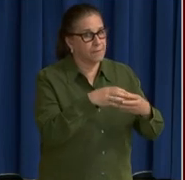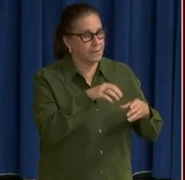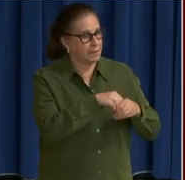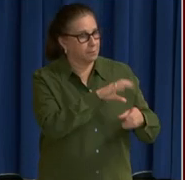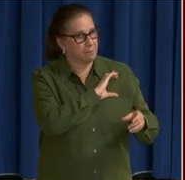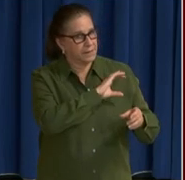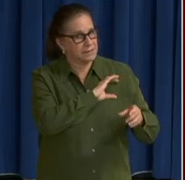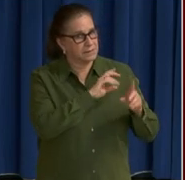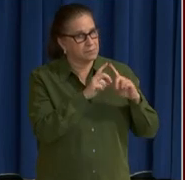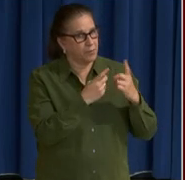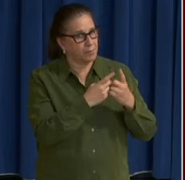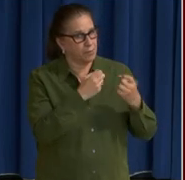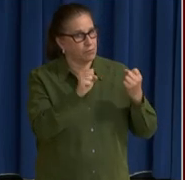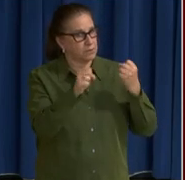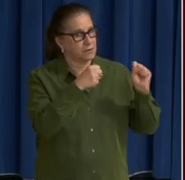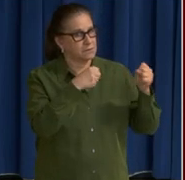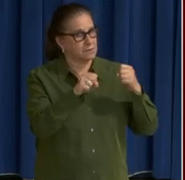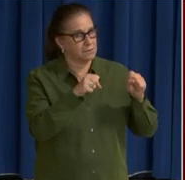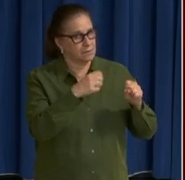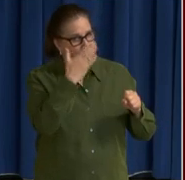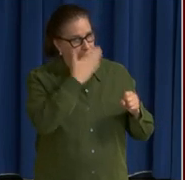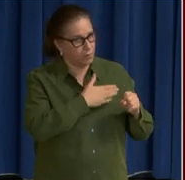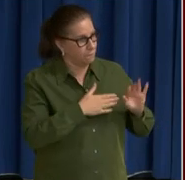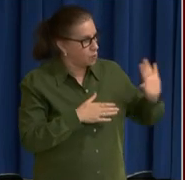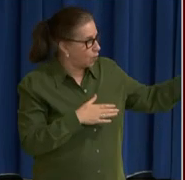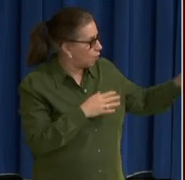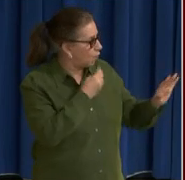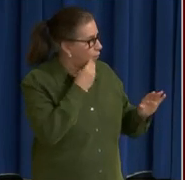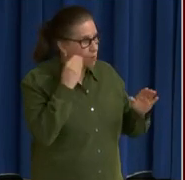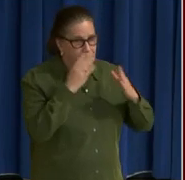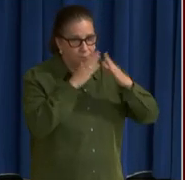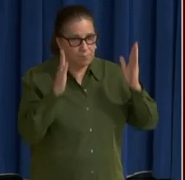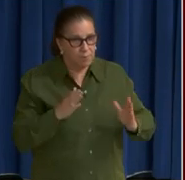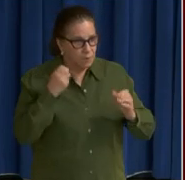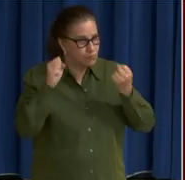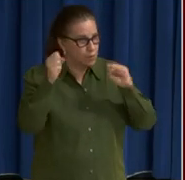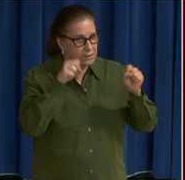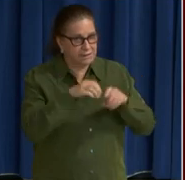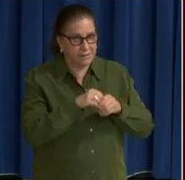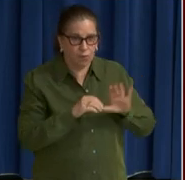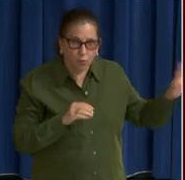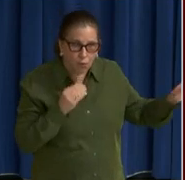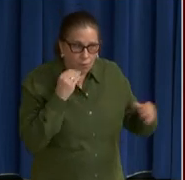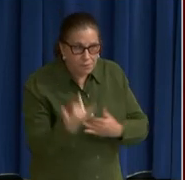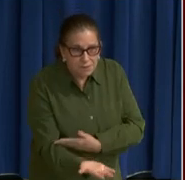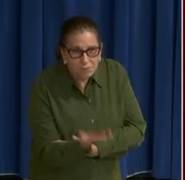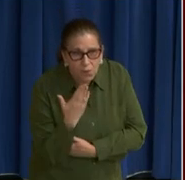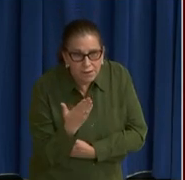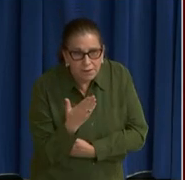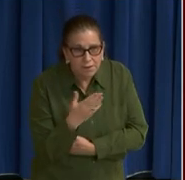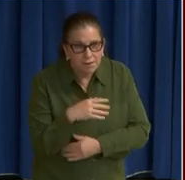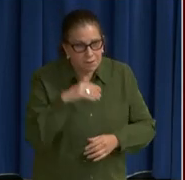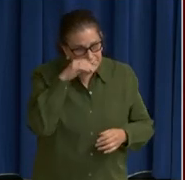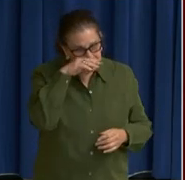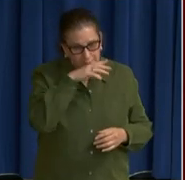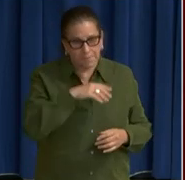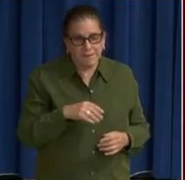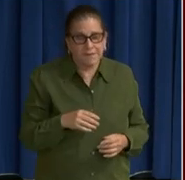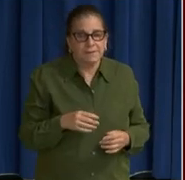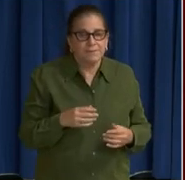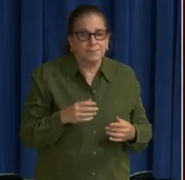protesting outside your house today, this morning? What would you? This is what I say to the public.